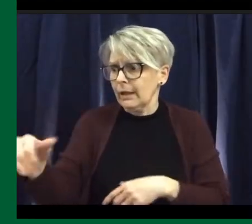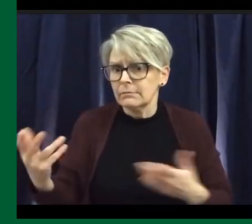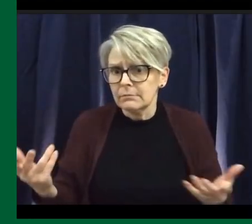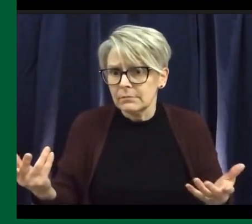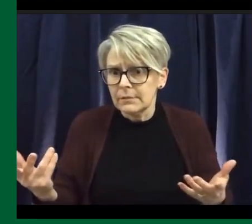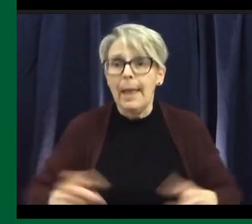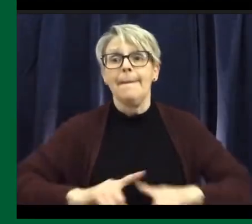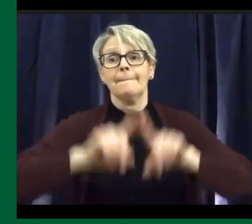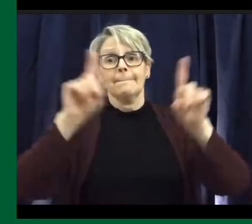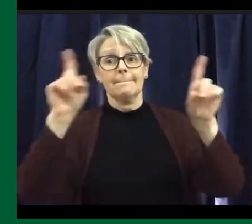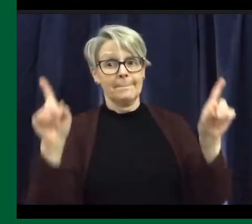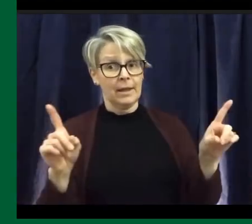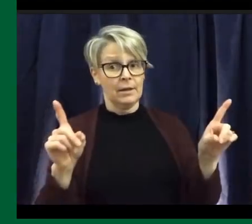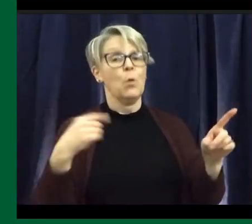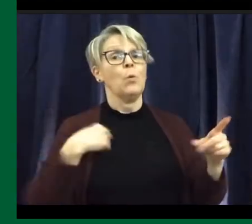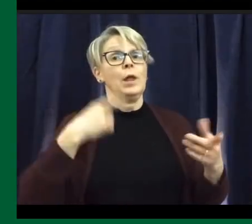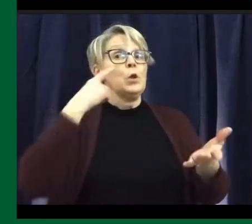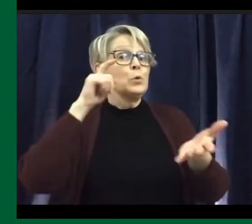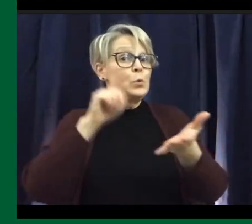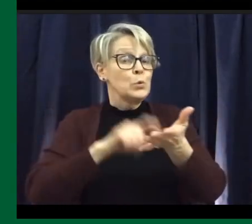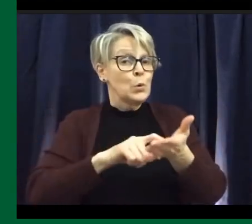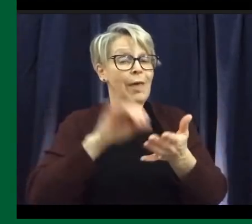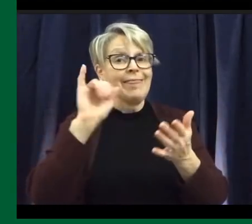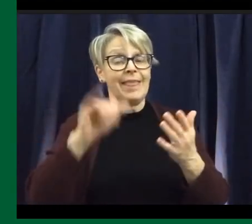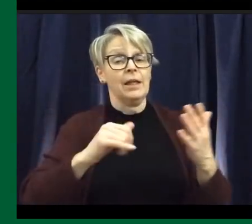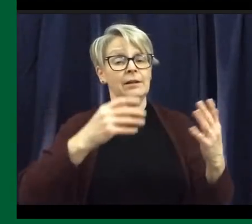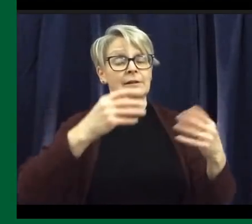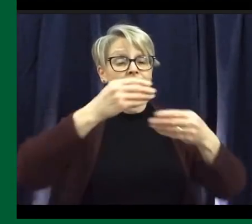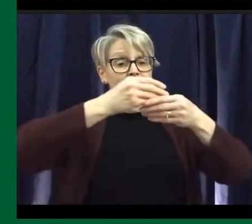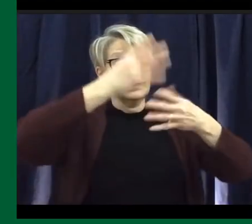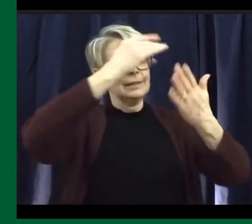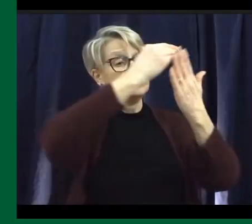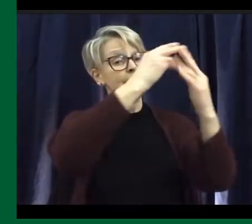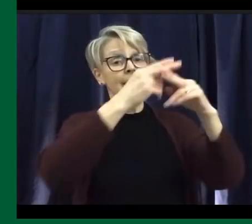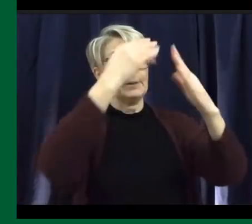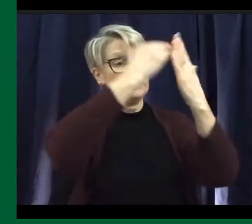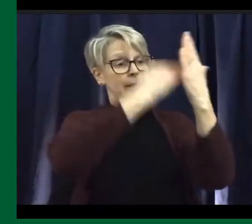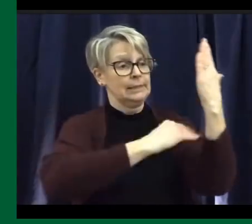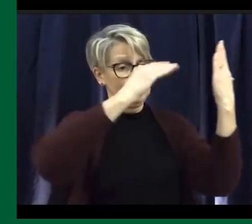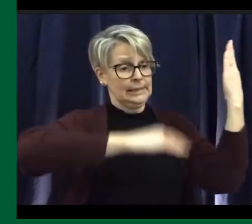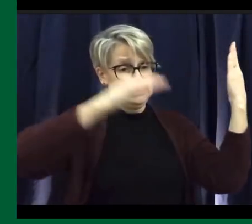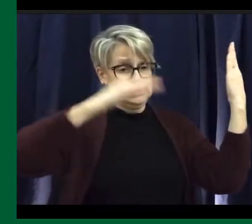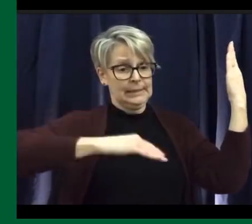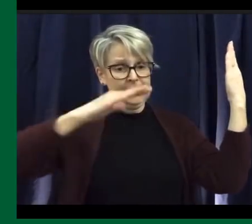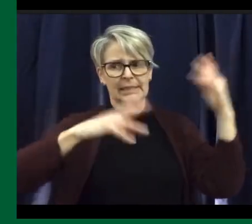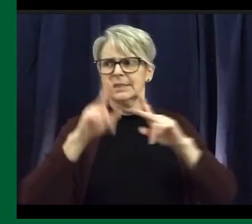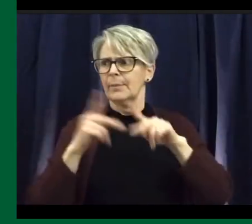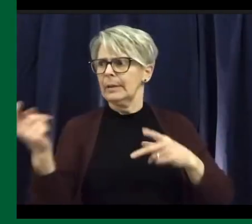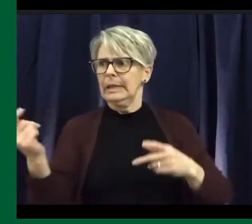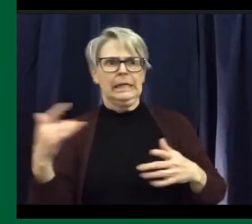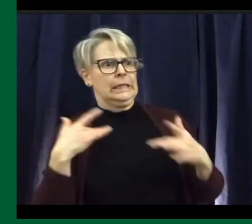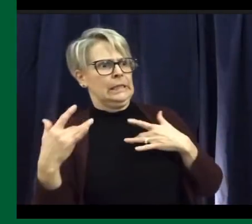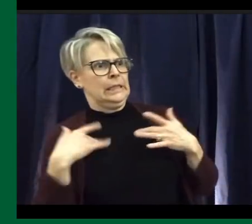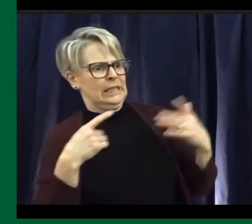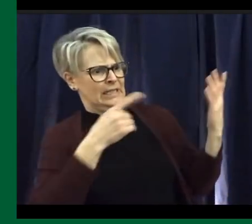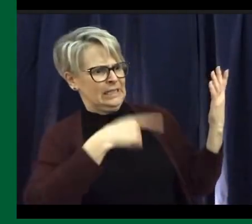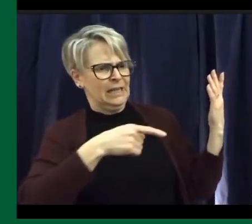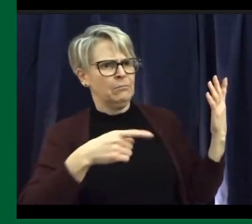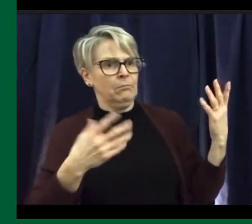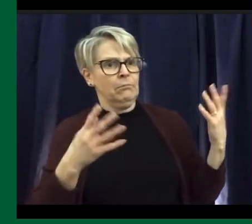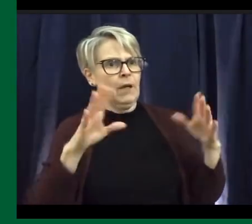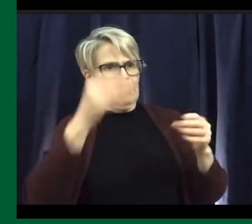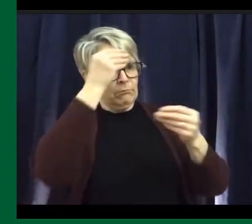However, what we're finding is the lists that are being used is raising concerns for a number of individuals because they either haven't received a call